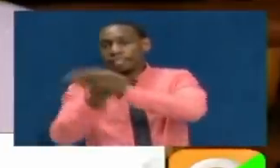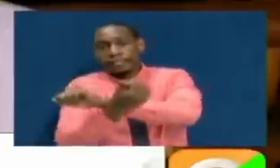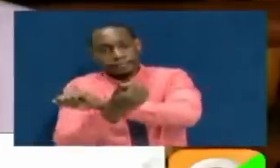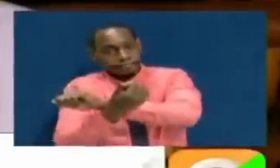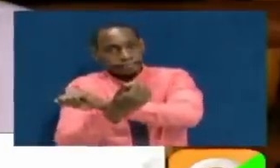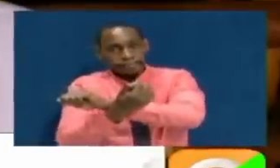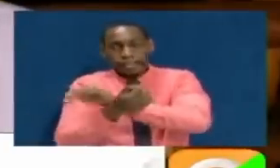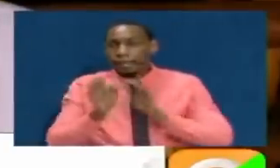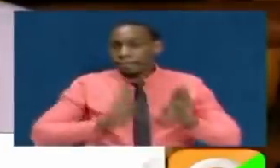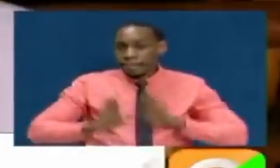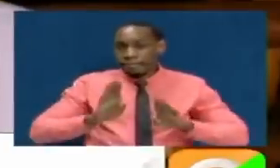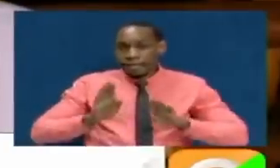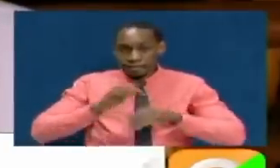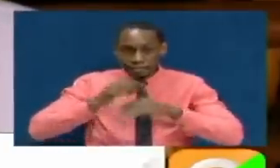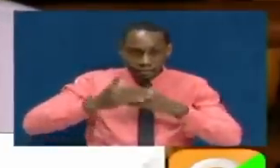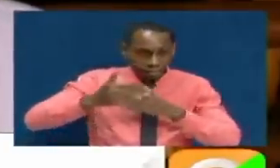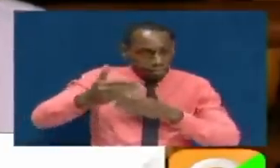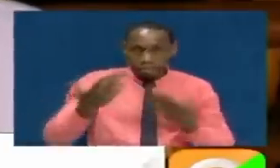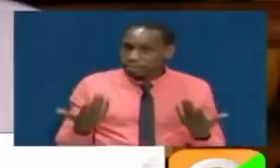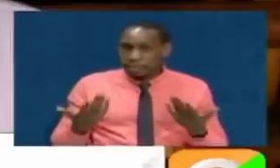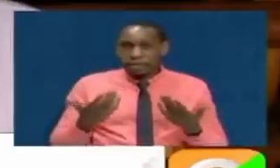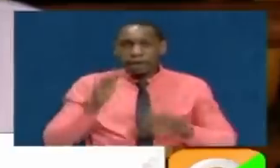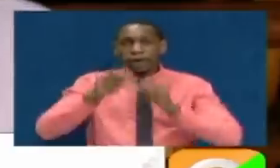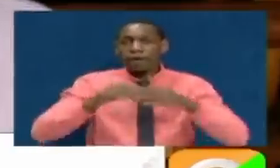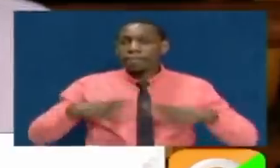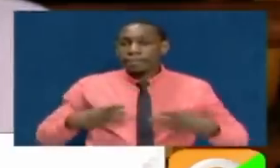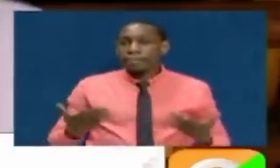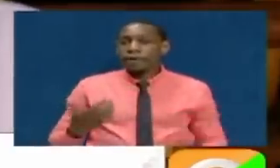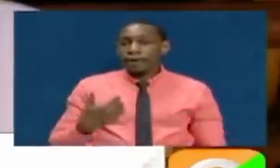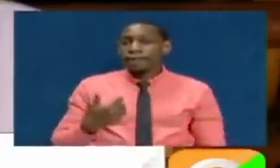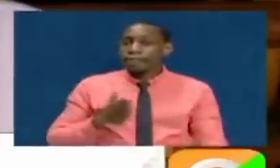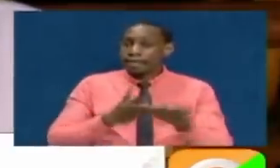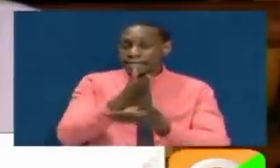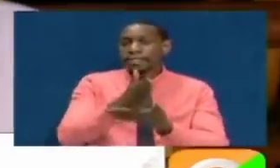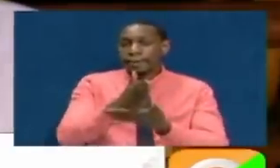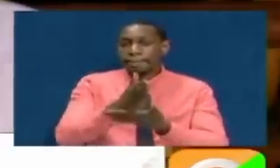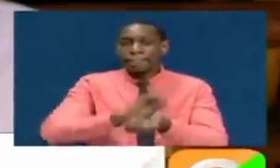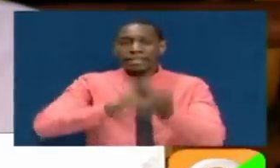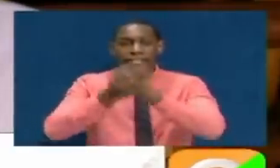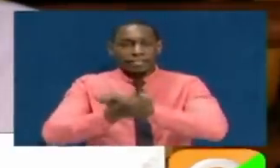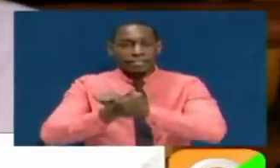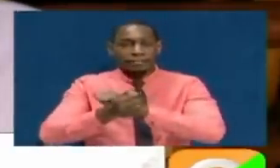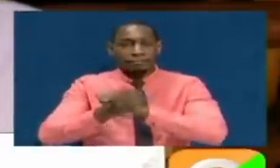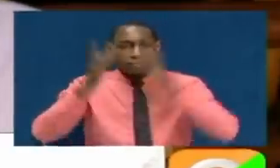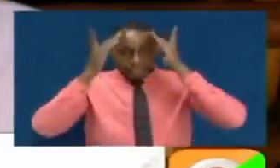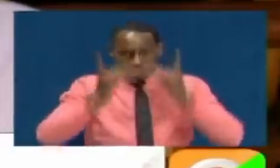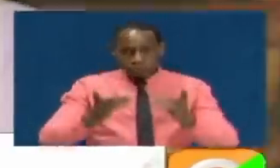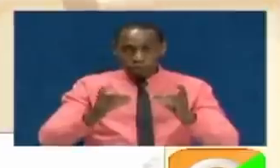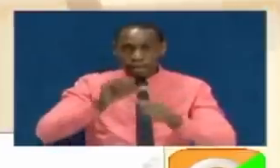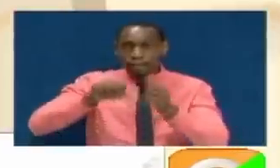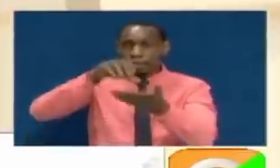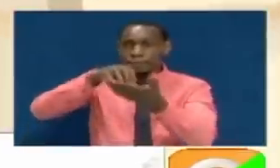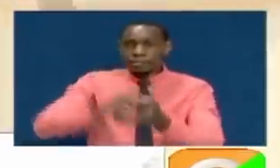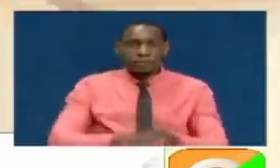your character along the way, everybody has a right to change their mind about the